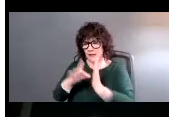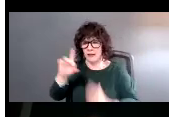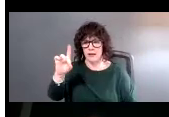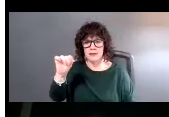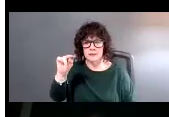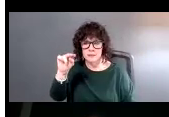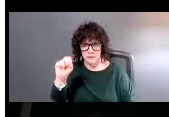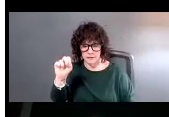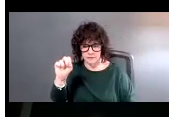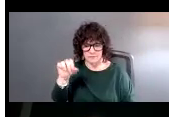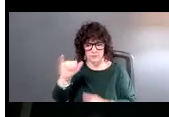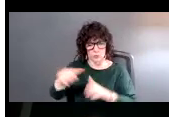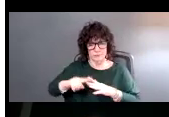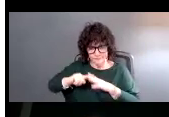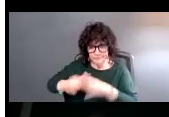raise your hand.